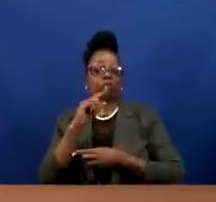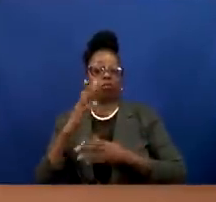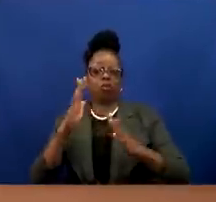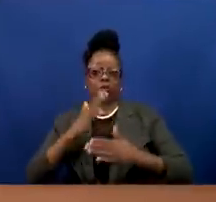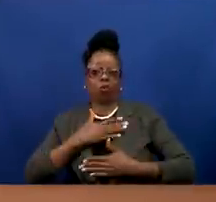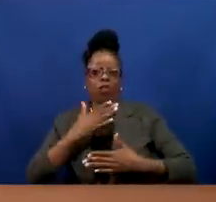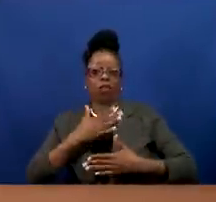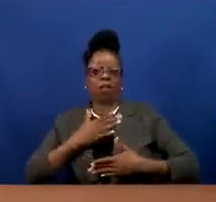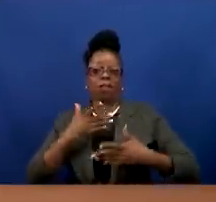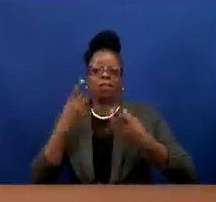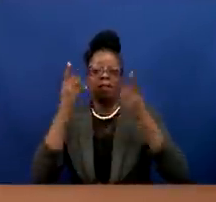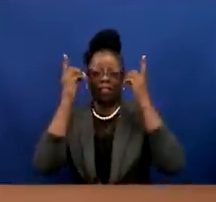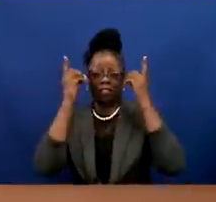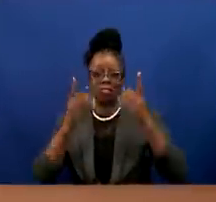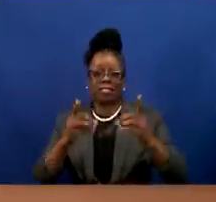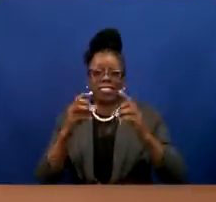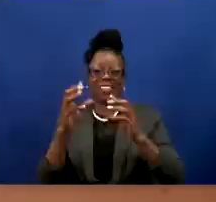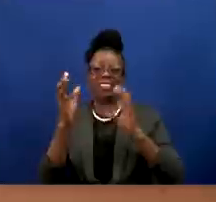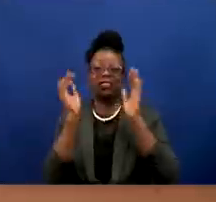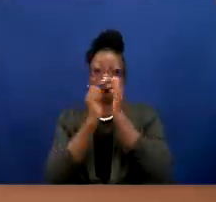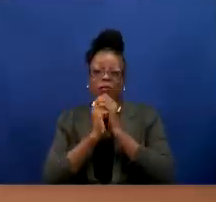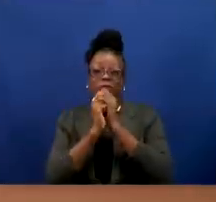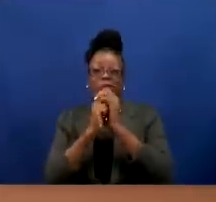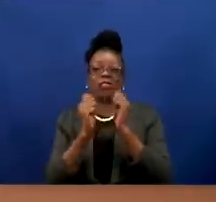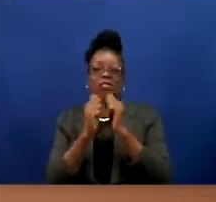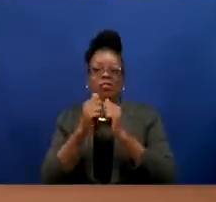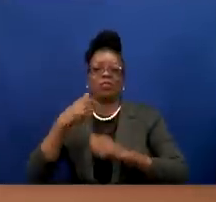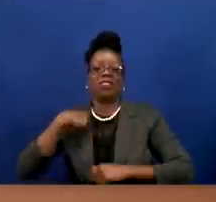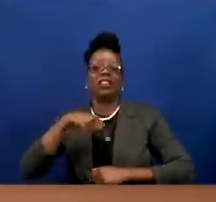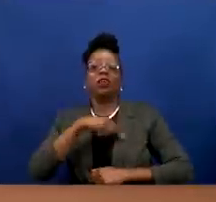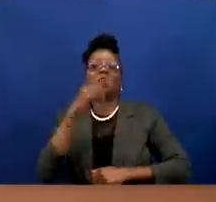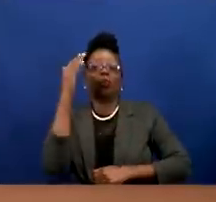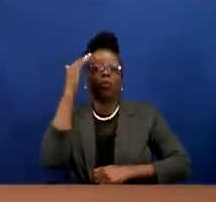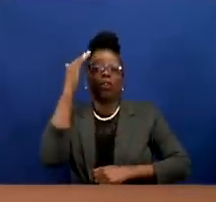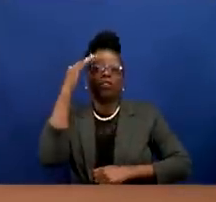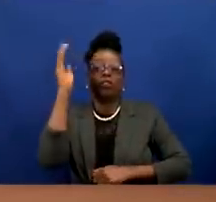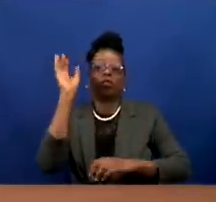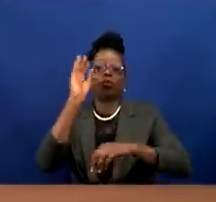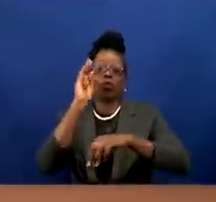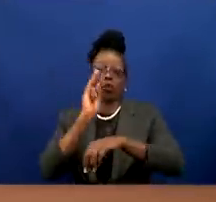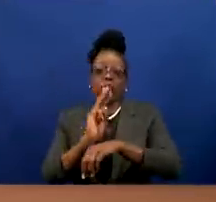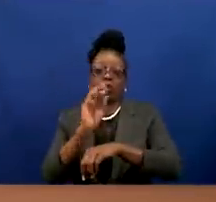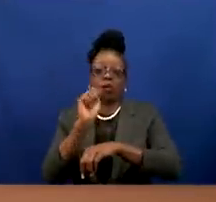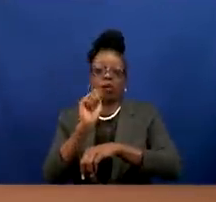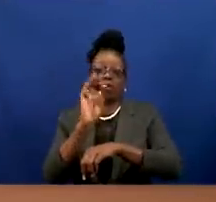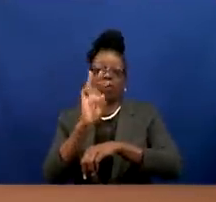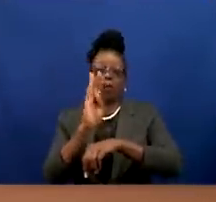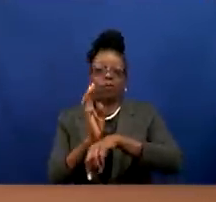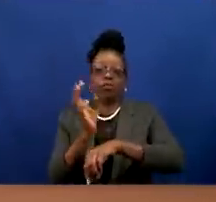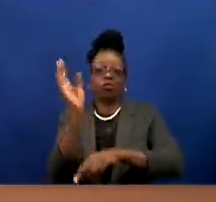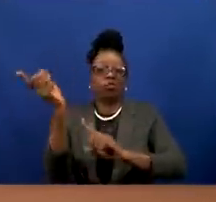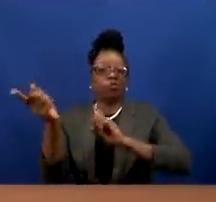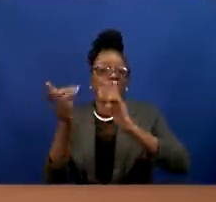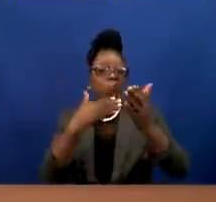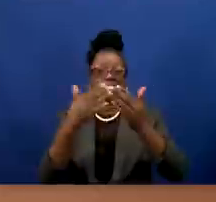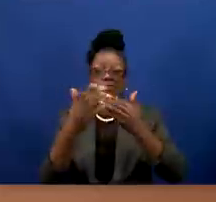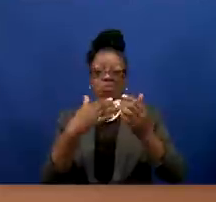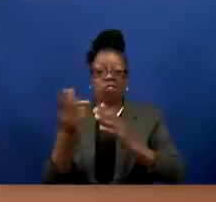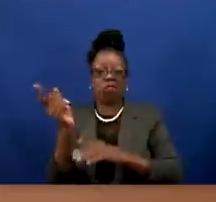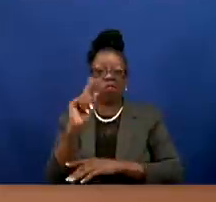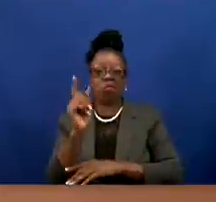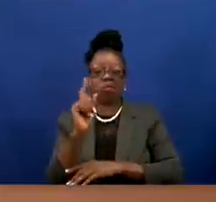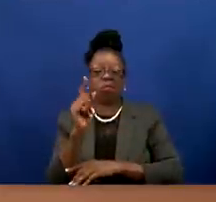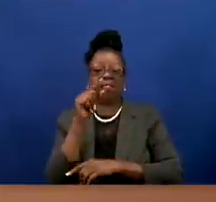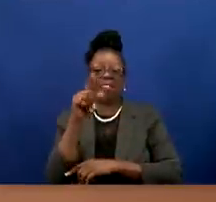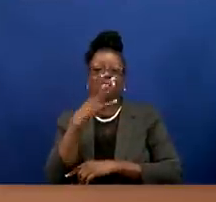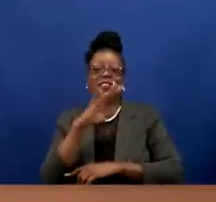with us even virtually on this Lord's Day. We know that we are Wheeler wherever, so we thank God for the entirety of the family of faith that is streaming in worship with